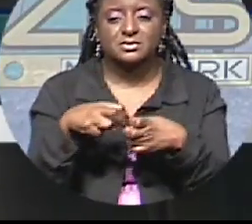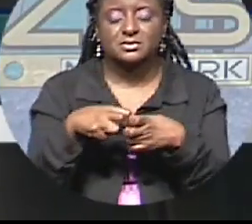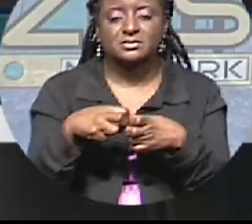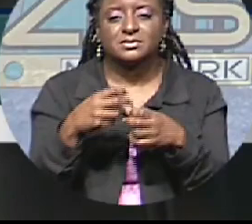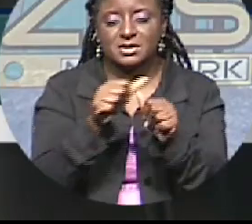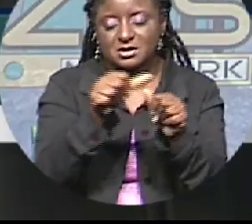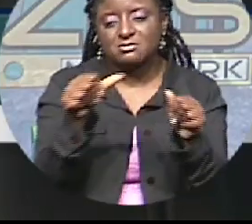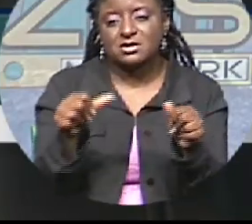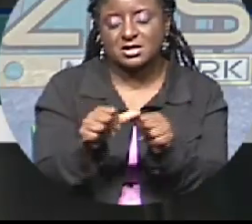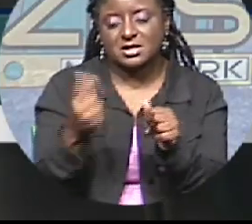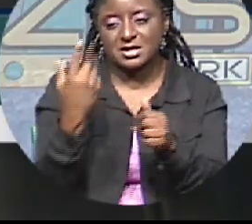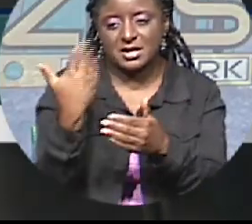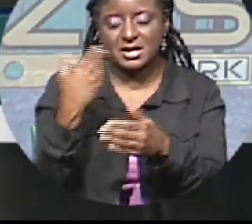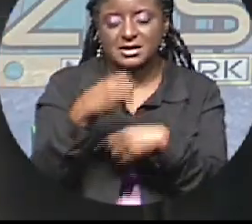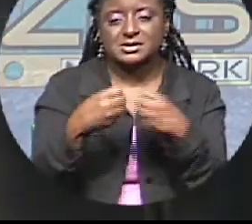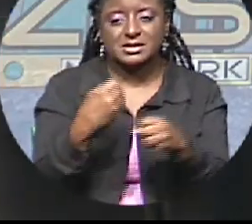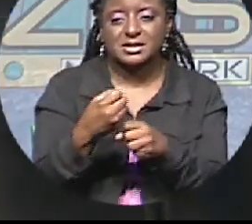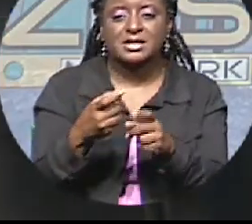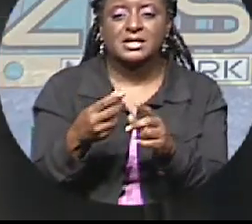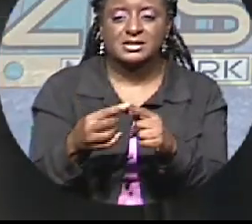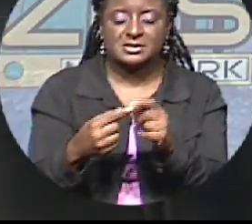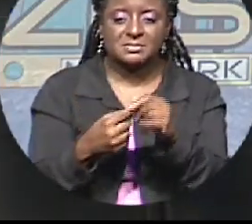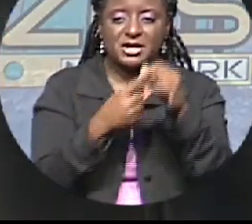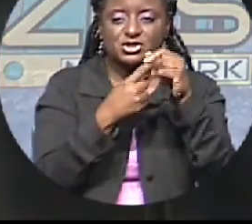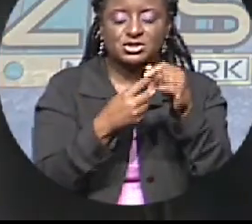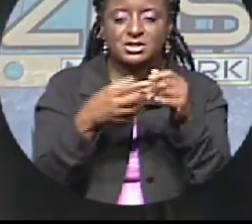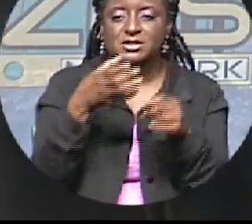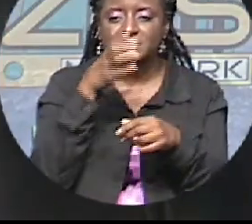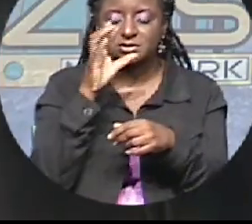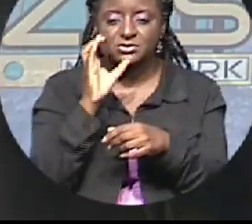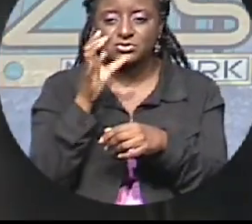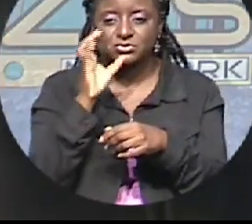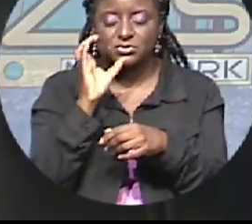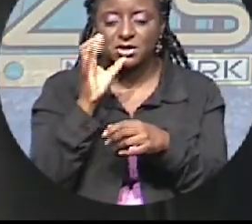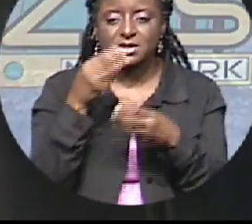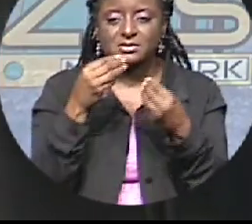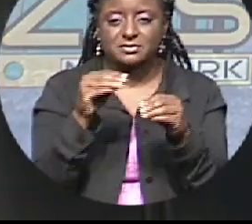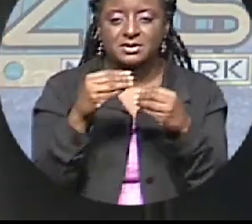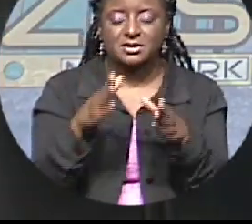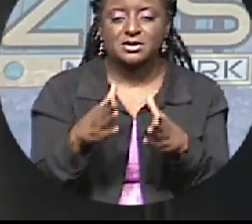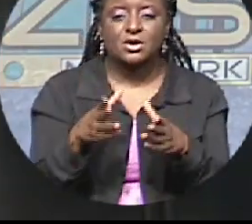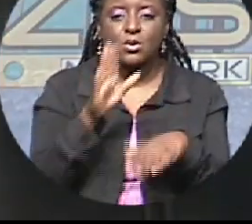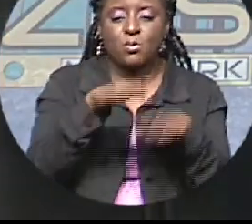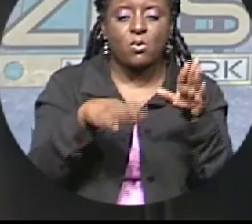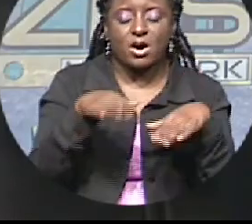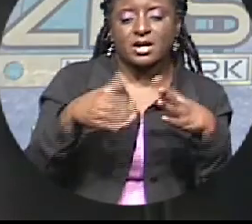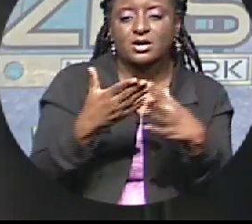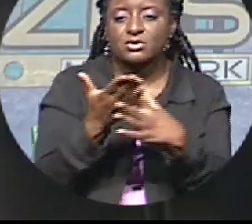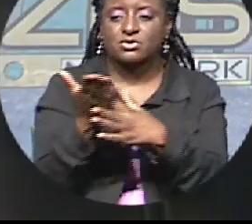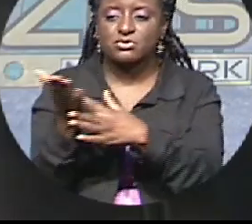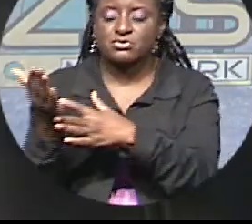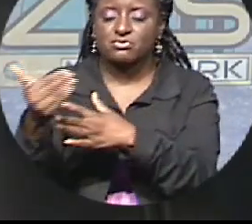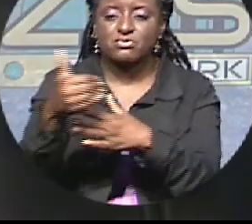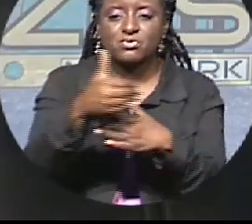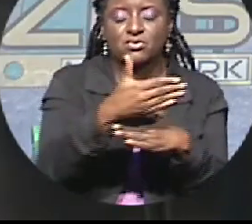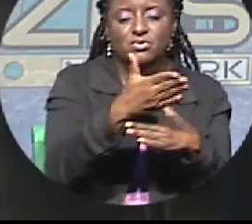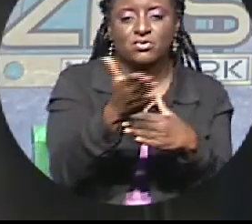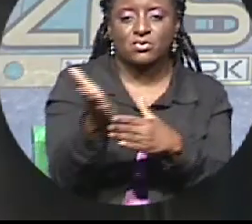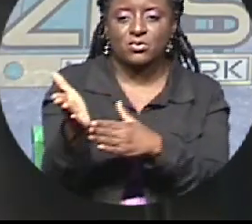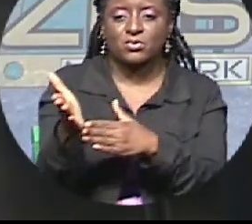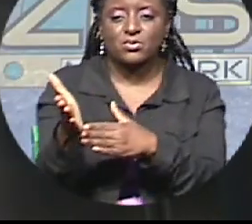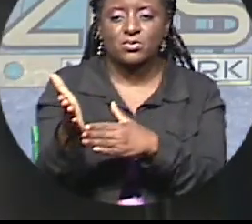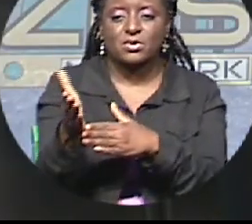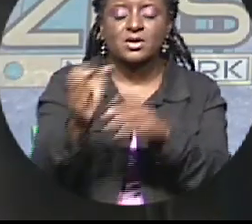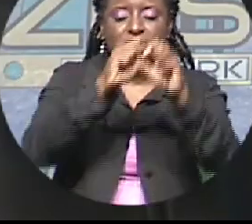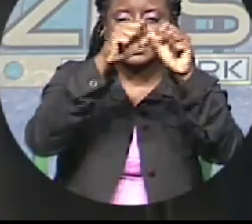vendors, particularly the beverage vendors, traversing through the stands, so patrons wouldn't have to leave their seats and go and stand